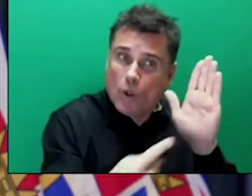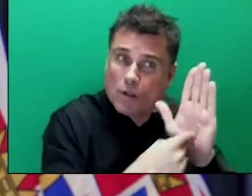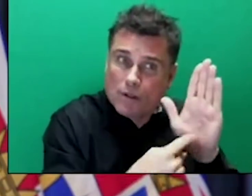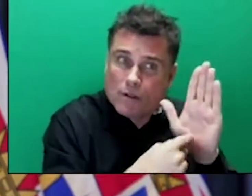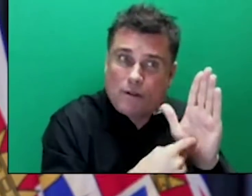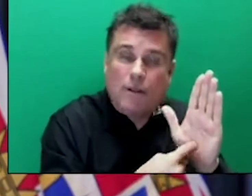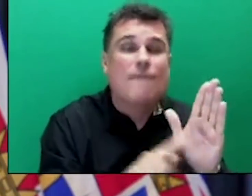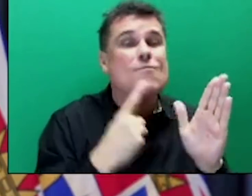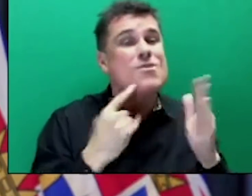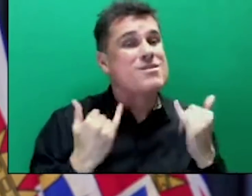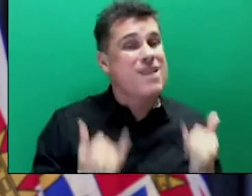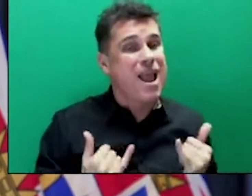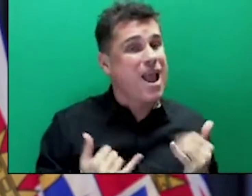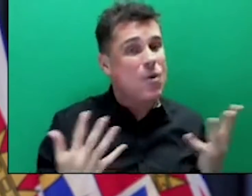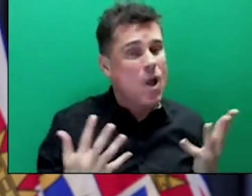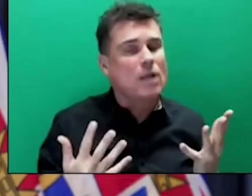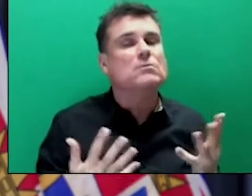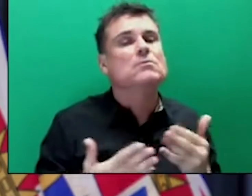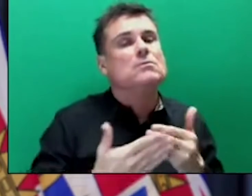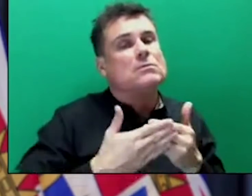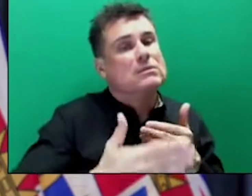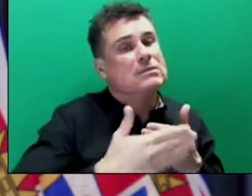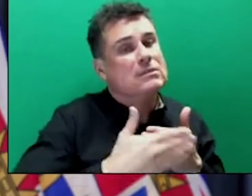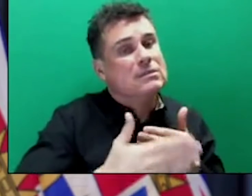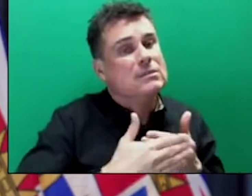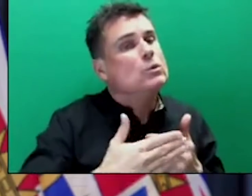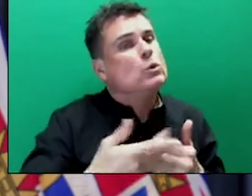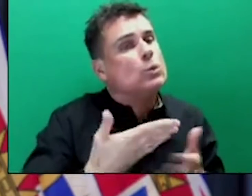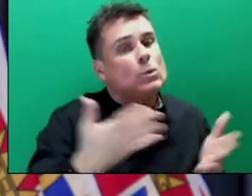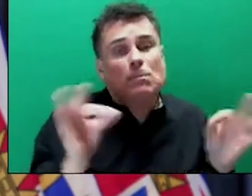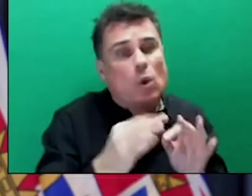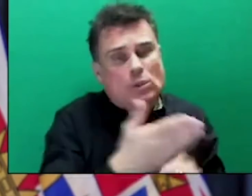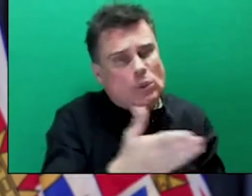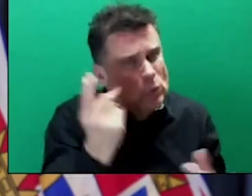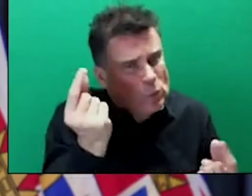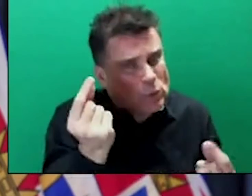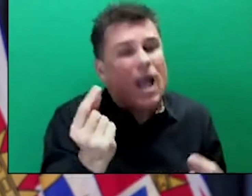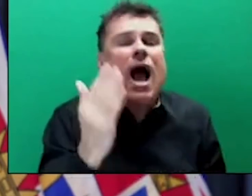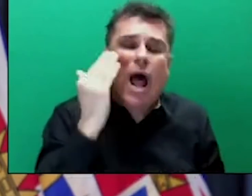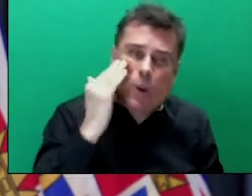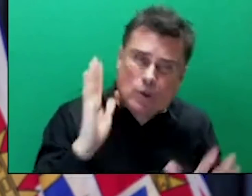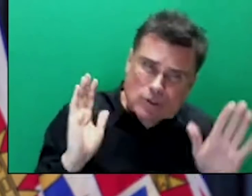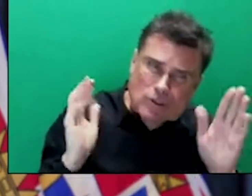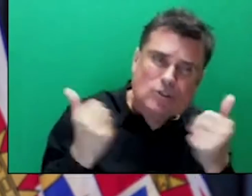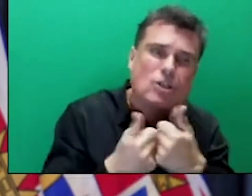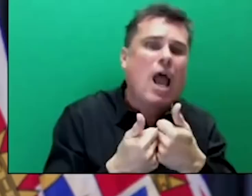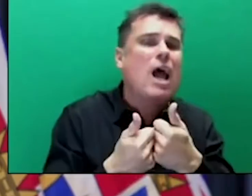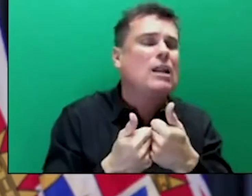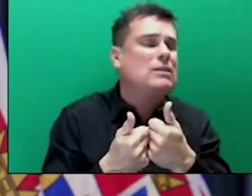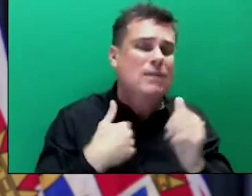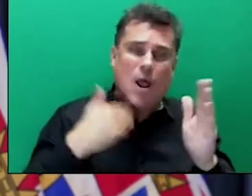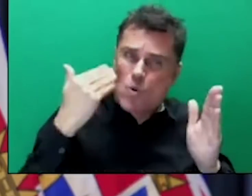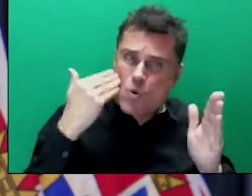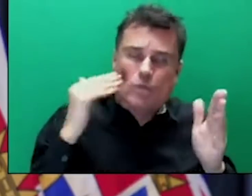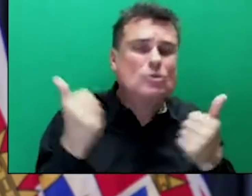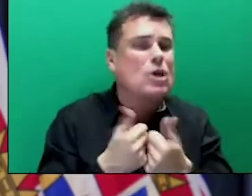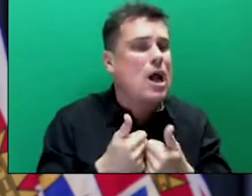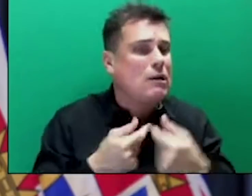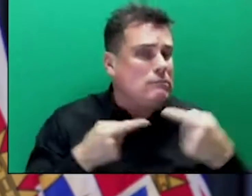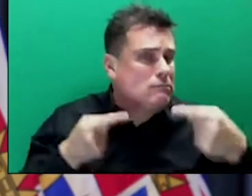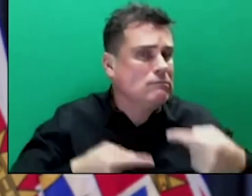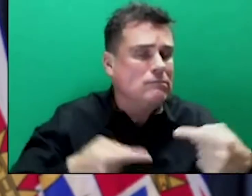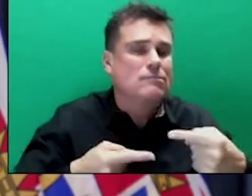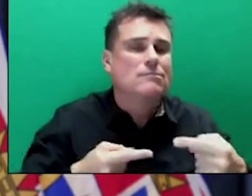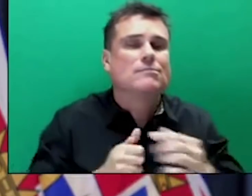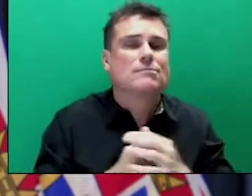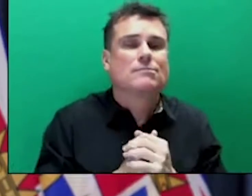I know that. And we have some provisions in there for other services that are provided, but what we're talking about is